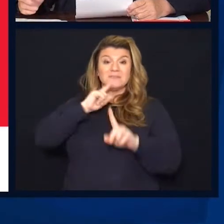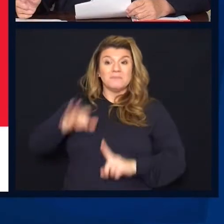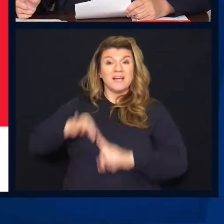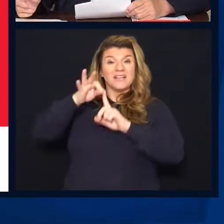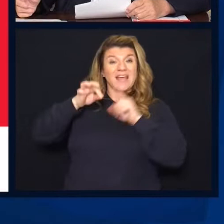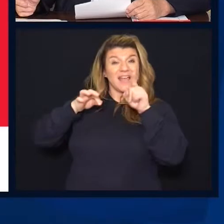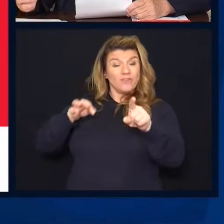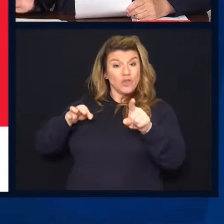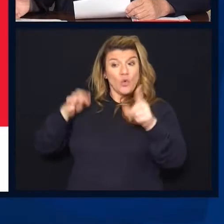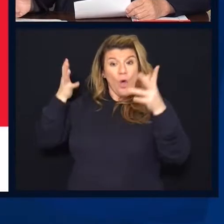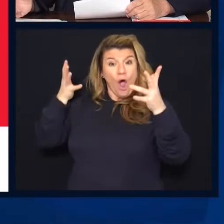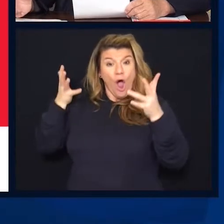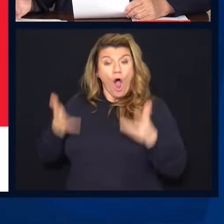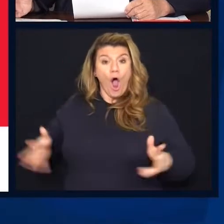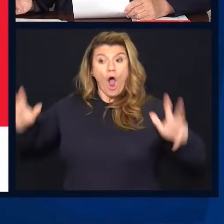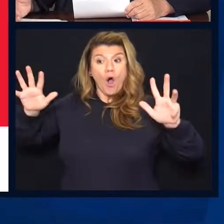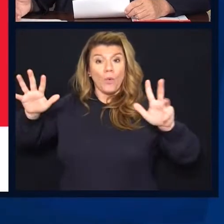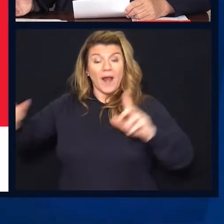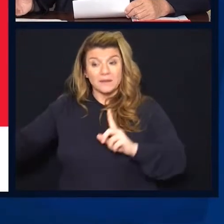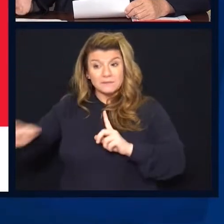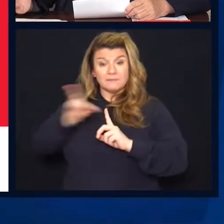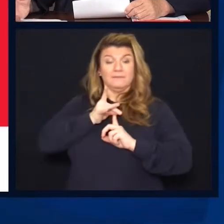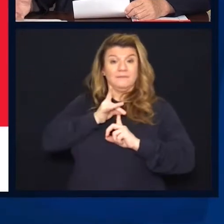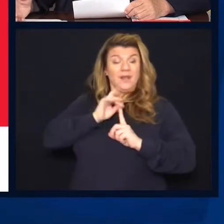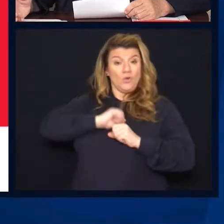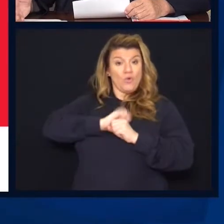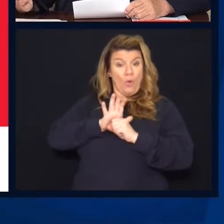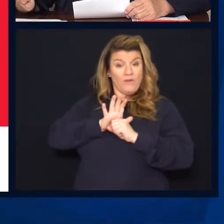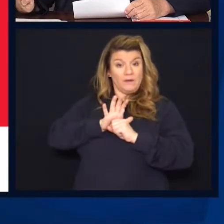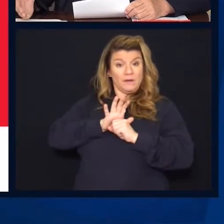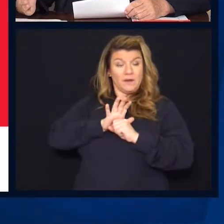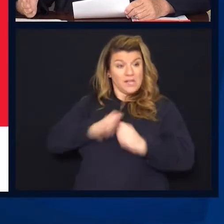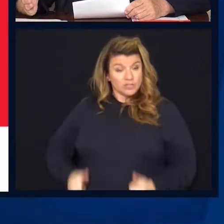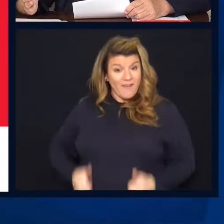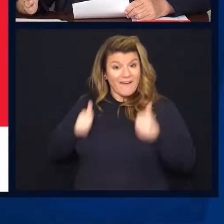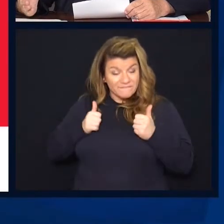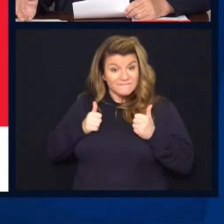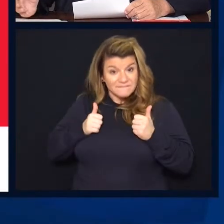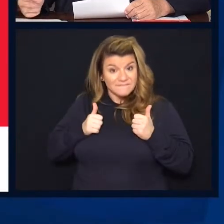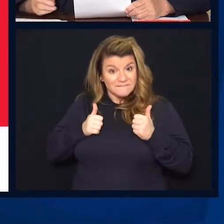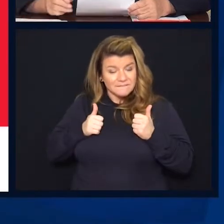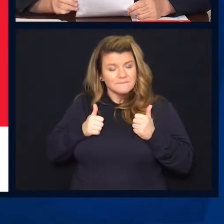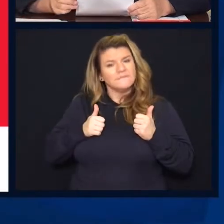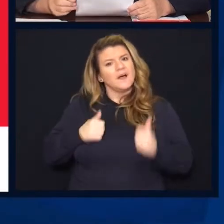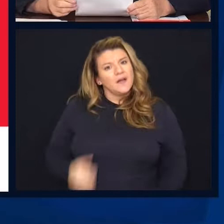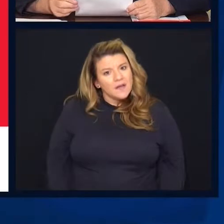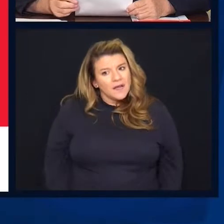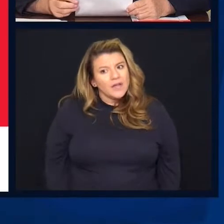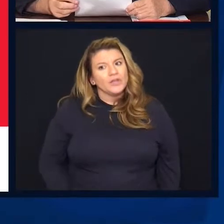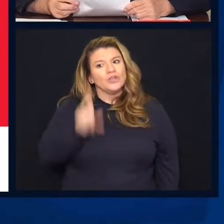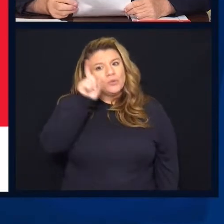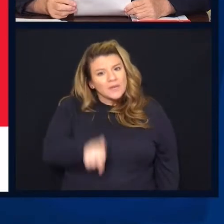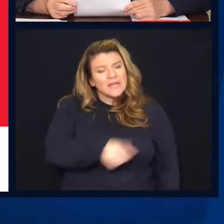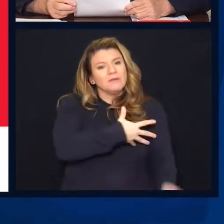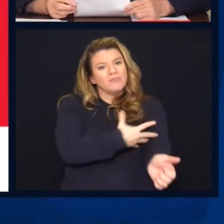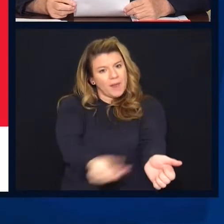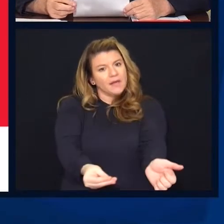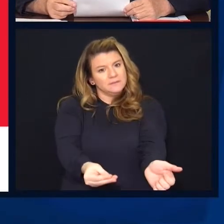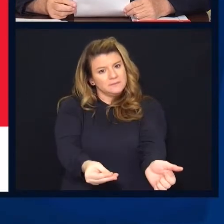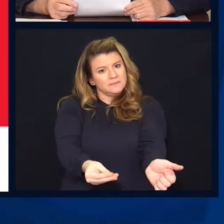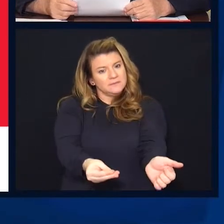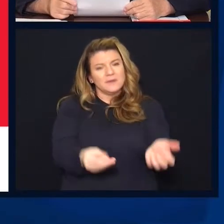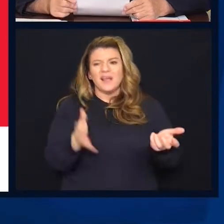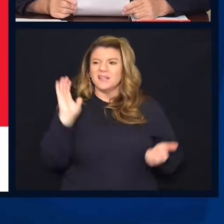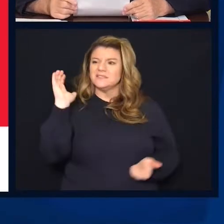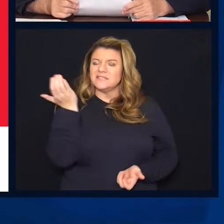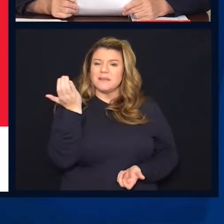had the gift from God above to survive this pandemic, you should definitely consider giving blood. It just seems